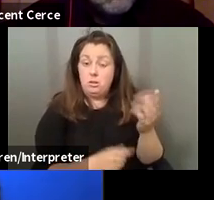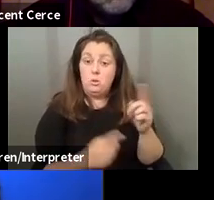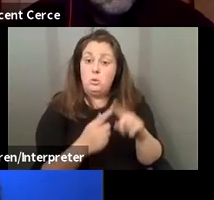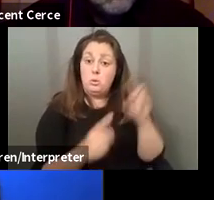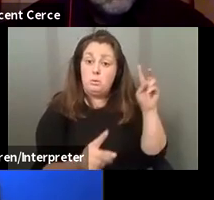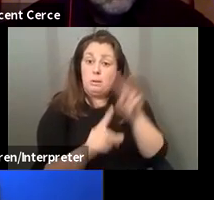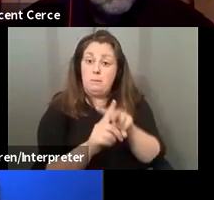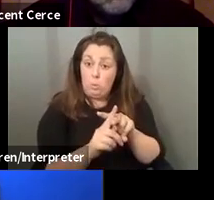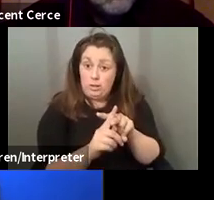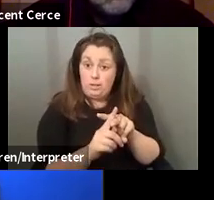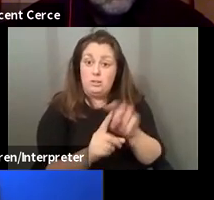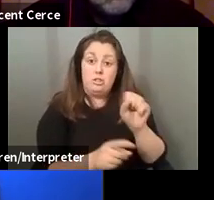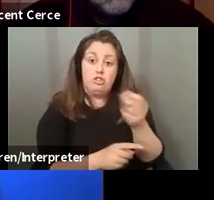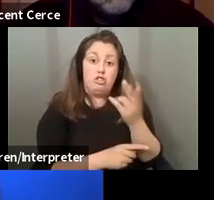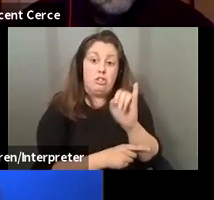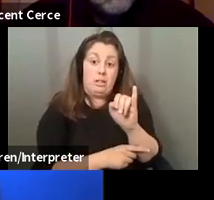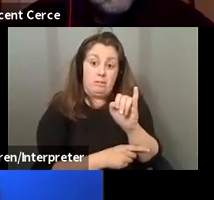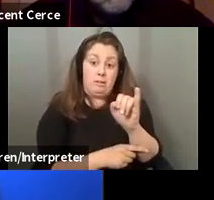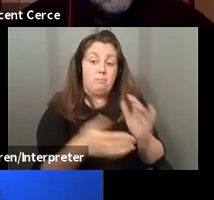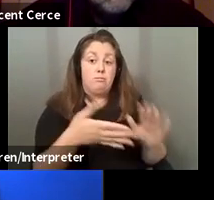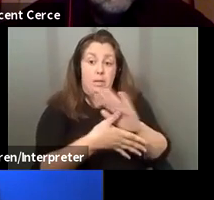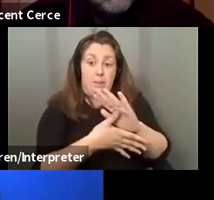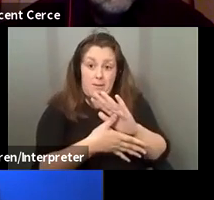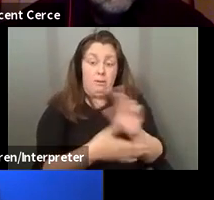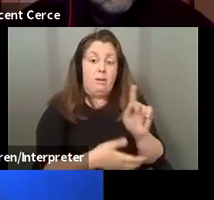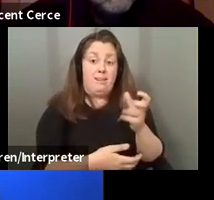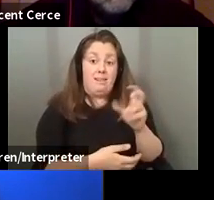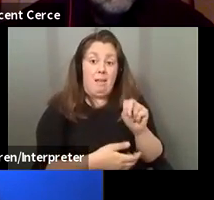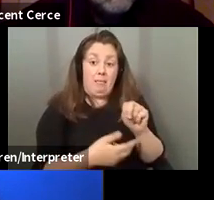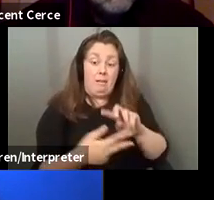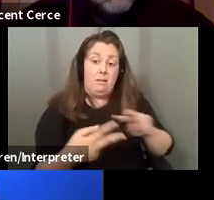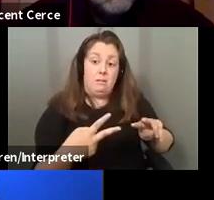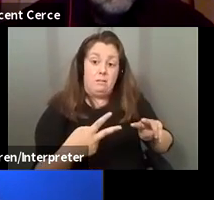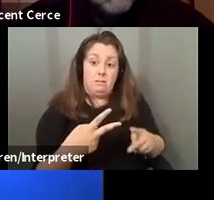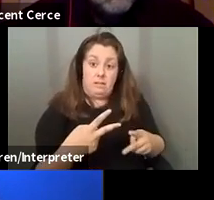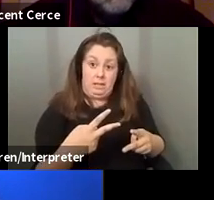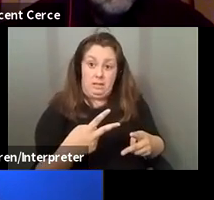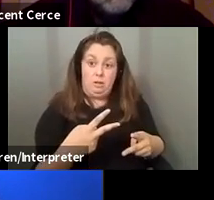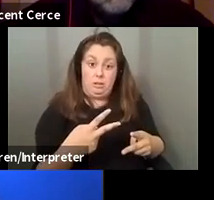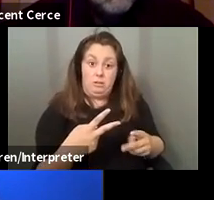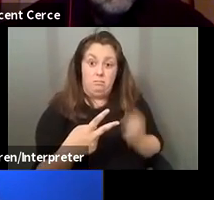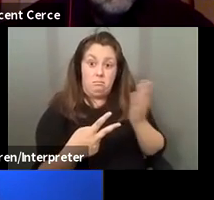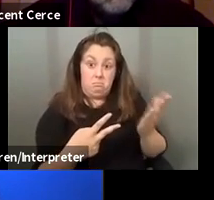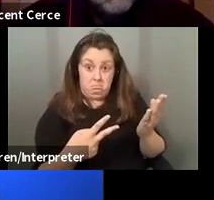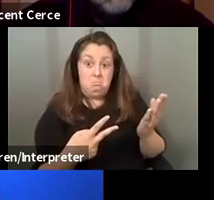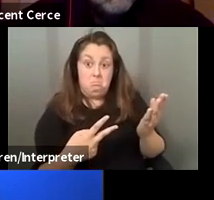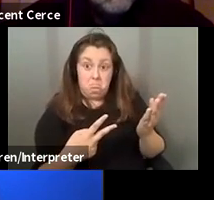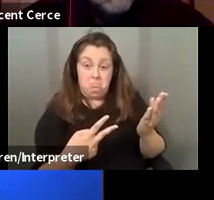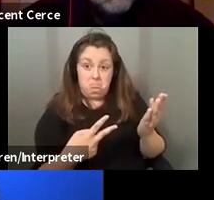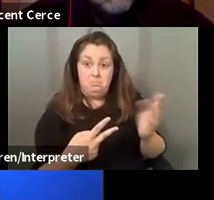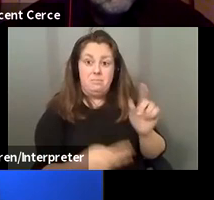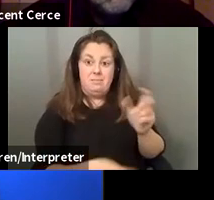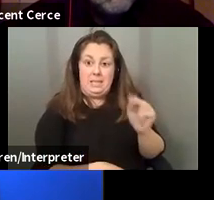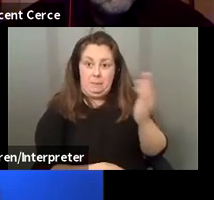appoint Sherry Cohen as the primary and Kathleen Stern as the secondary signer of warrants. So moved. Dan Sheedy moved.